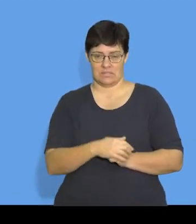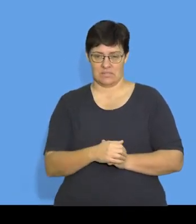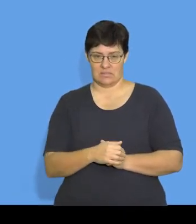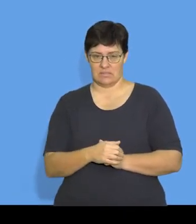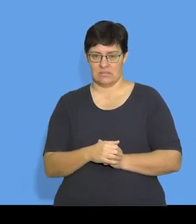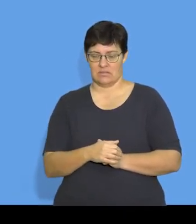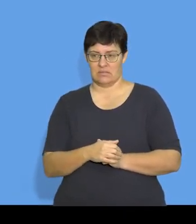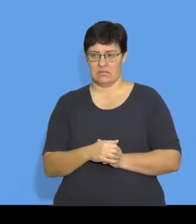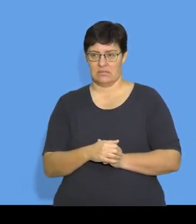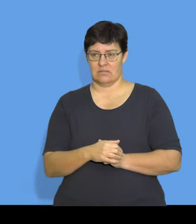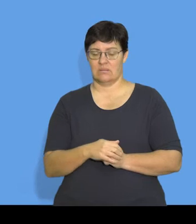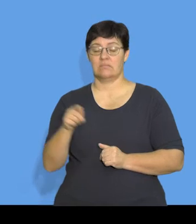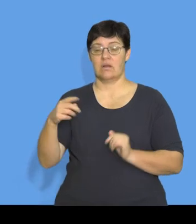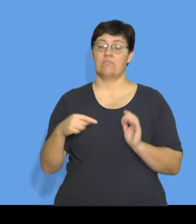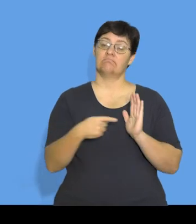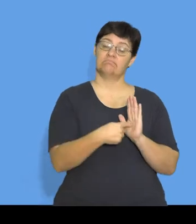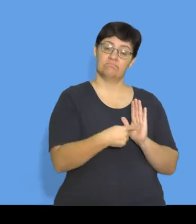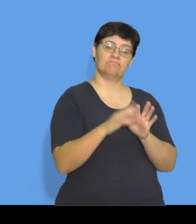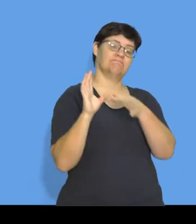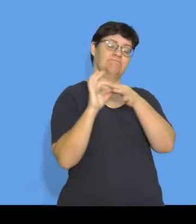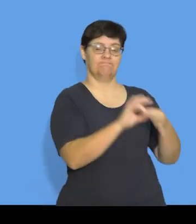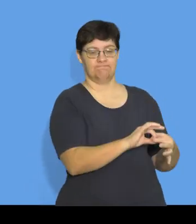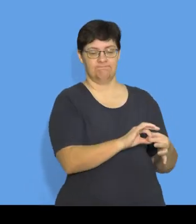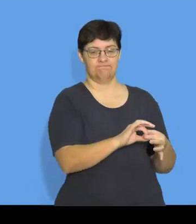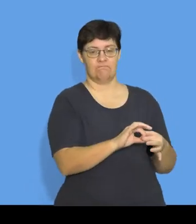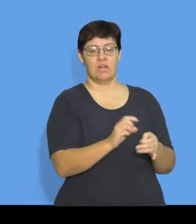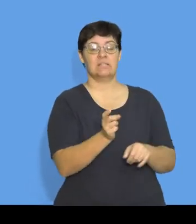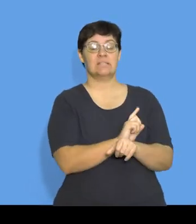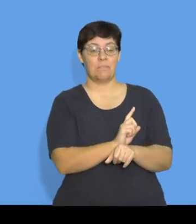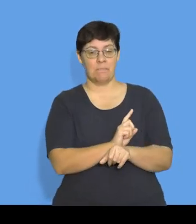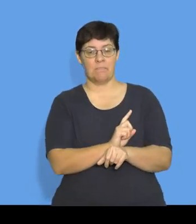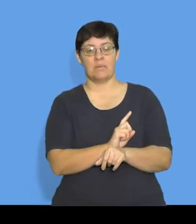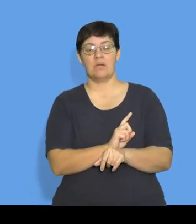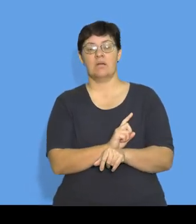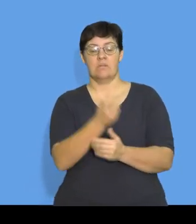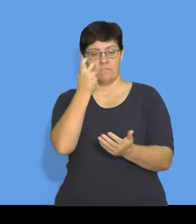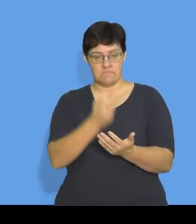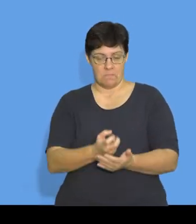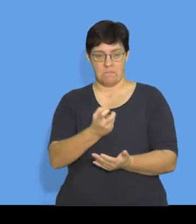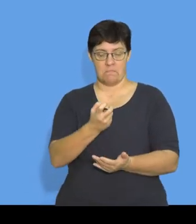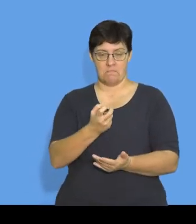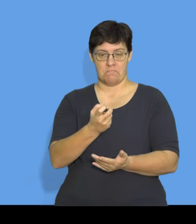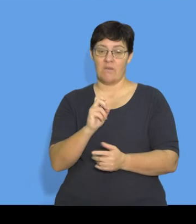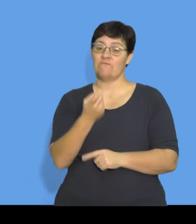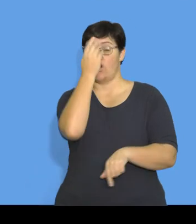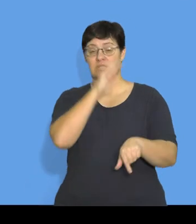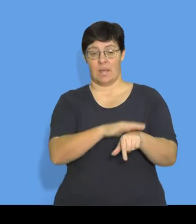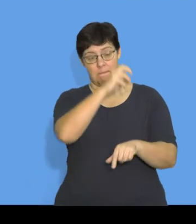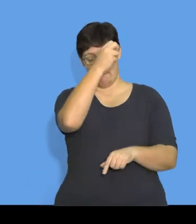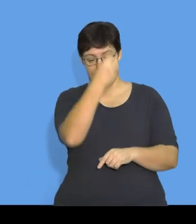Which point on the graph corresponds with the moment when the ball hits the floor for the first